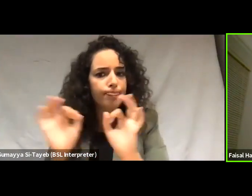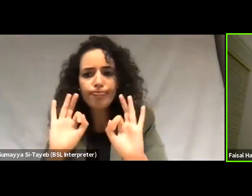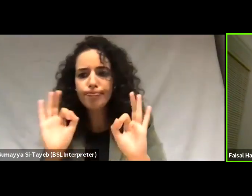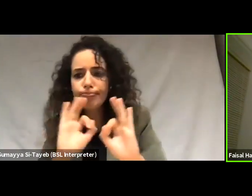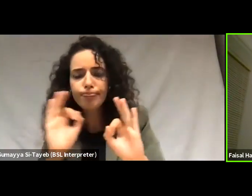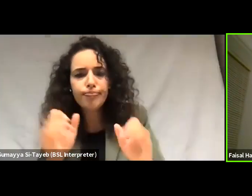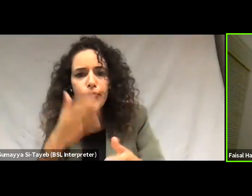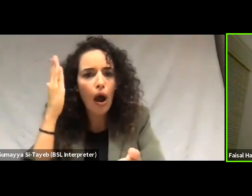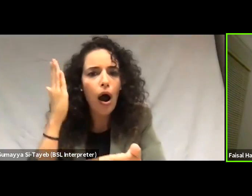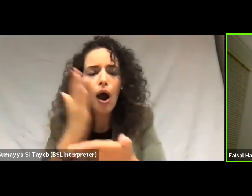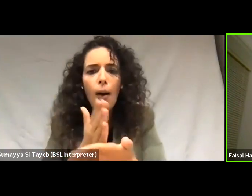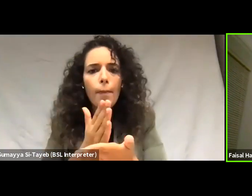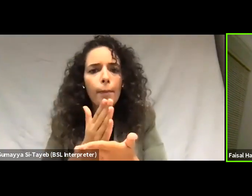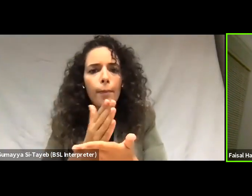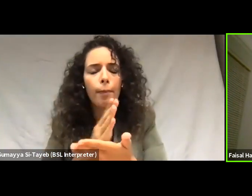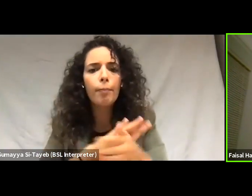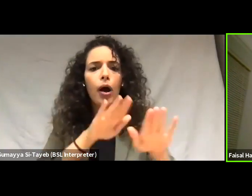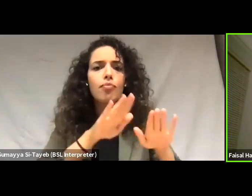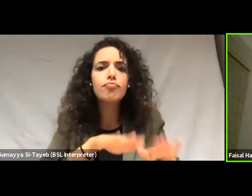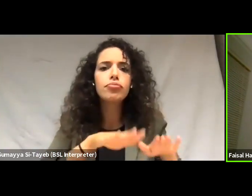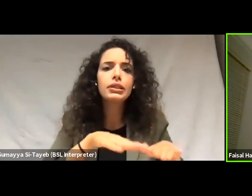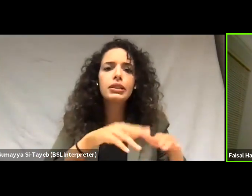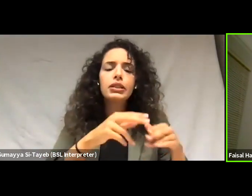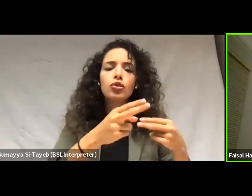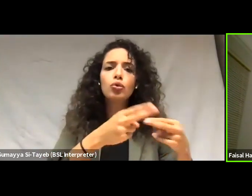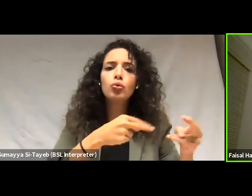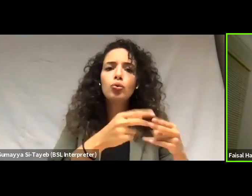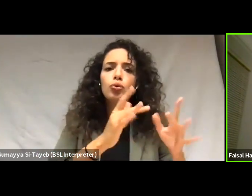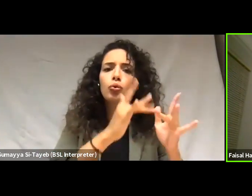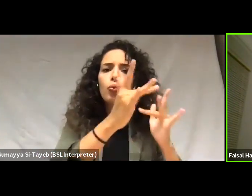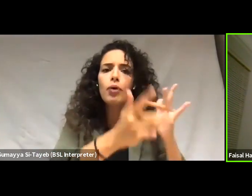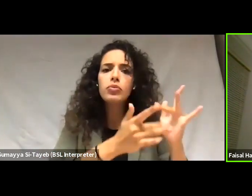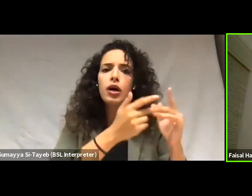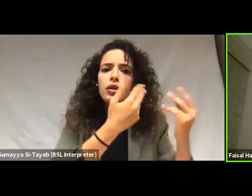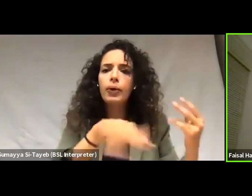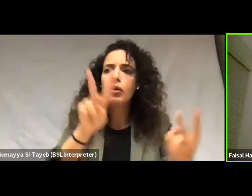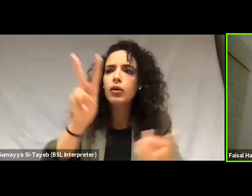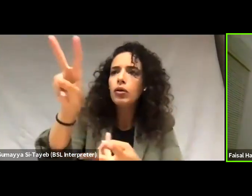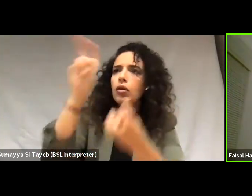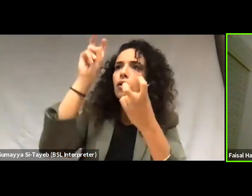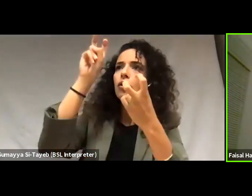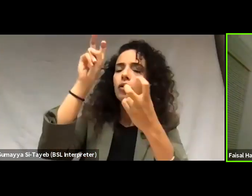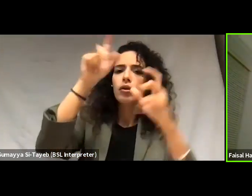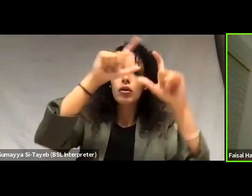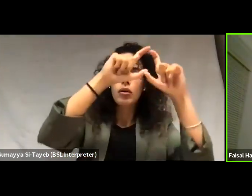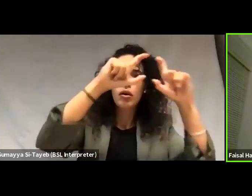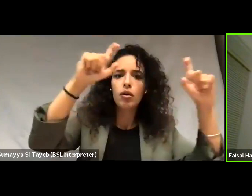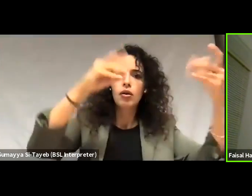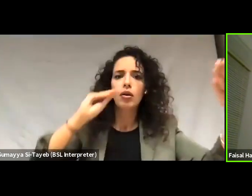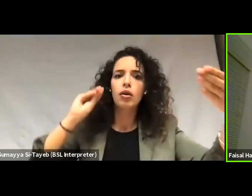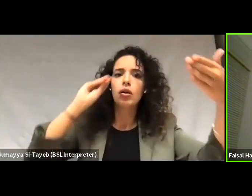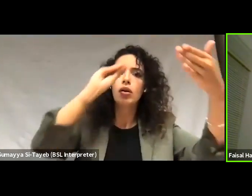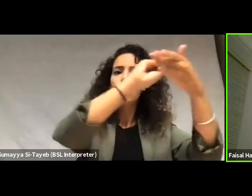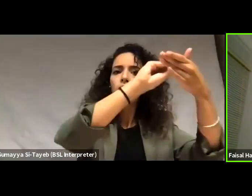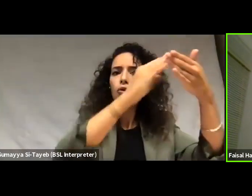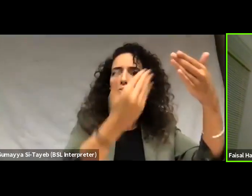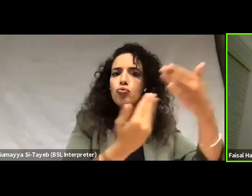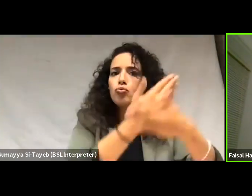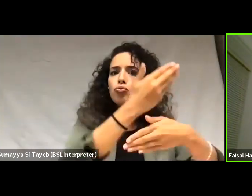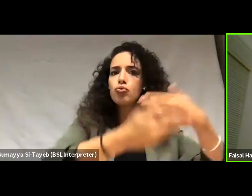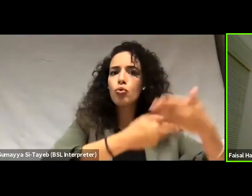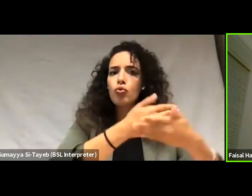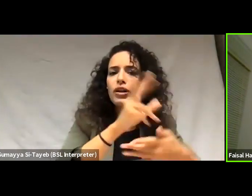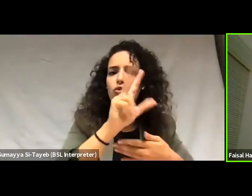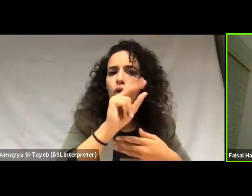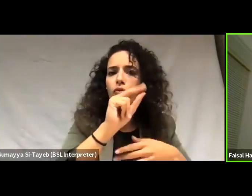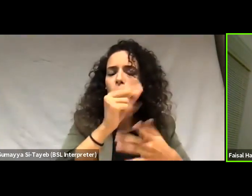news websites, some of them, took that information, headlined their news stories at 12 midday,